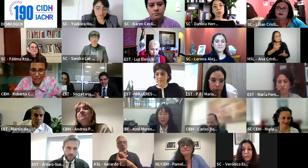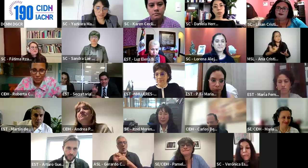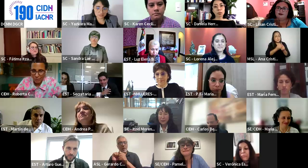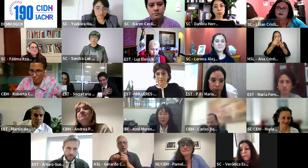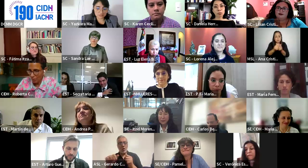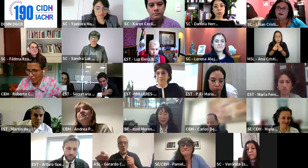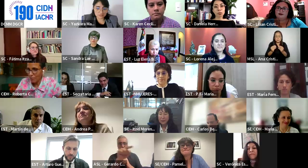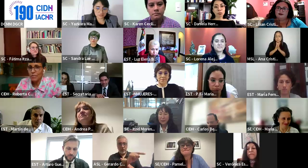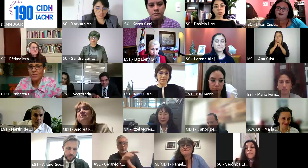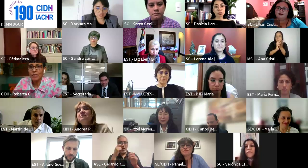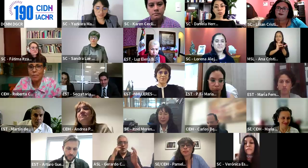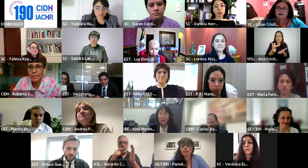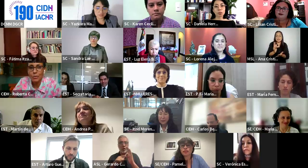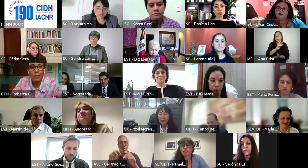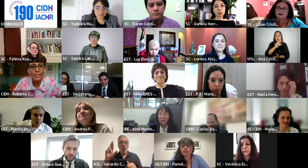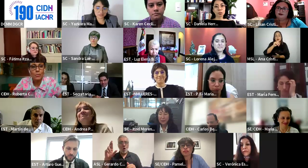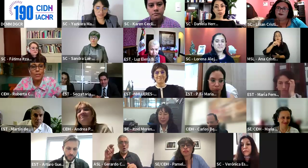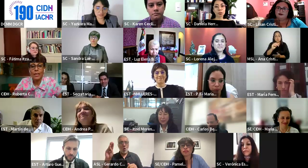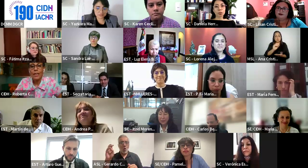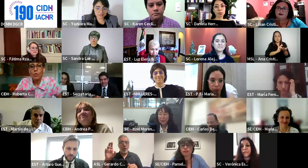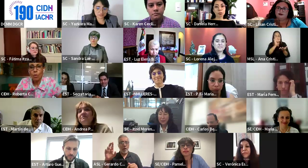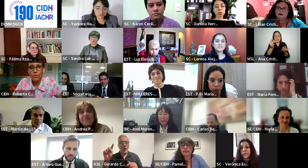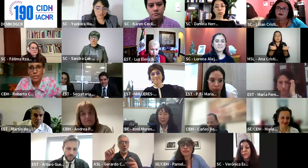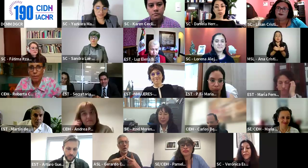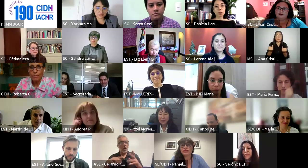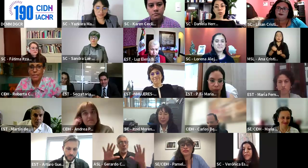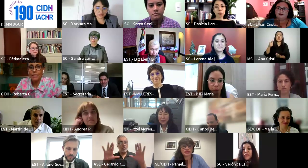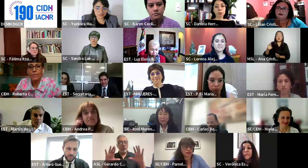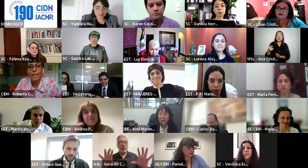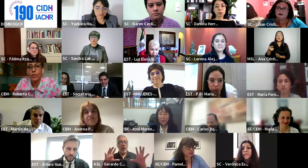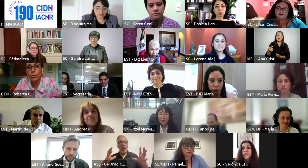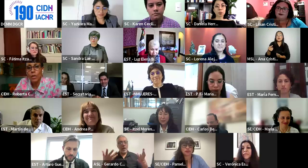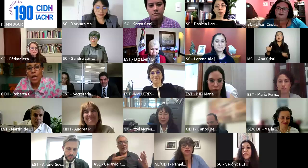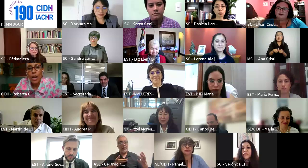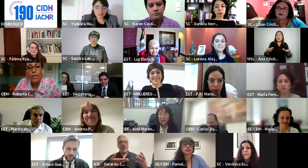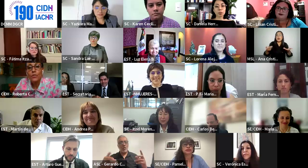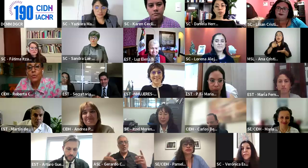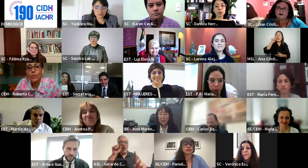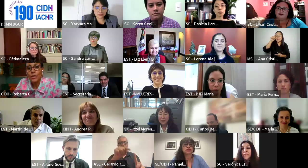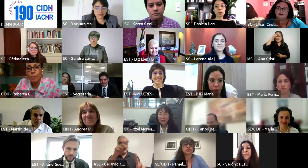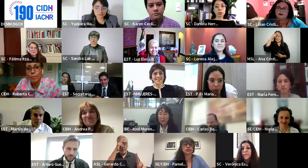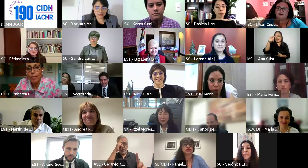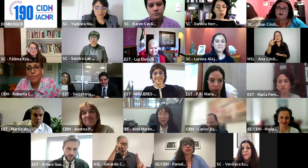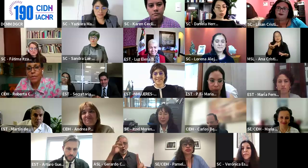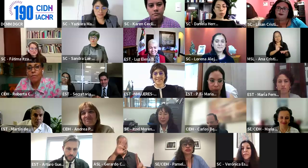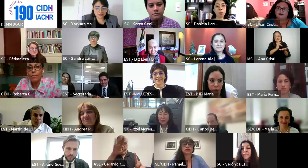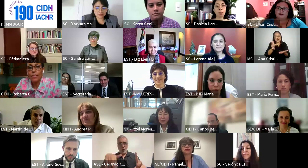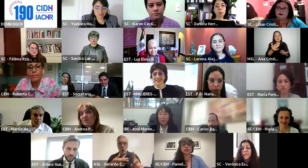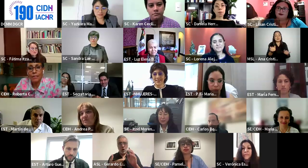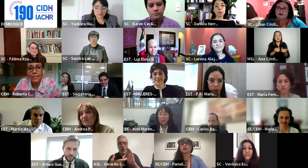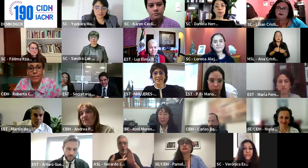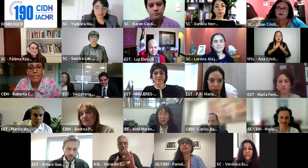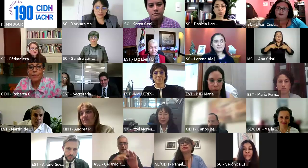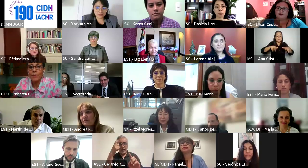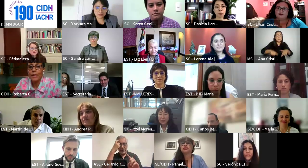thank you for the kind reception that I received in Mexico last week. To all state representatives, thank you. To the members of